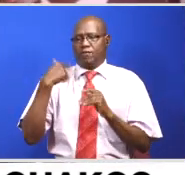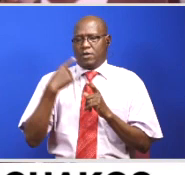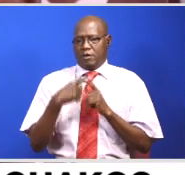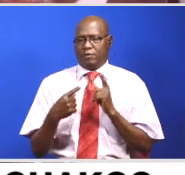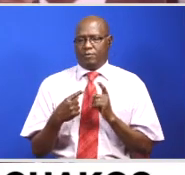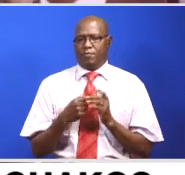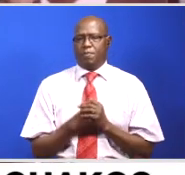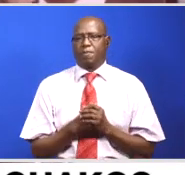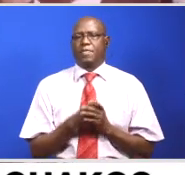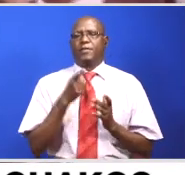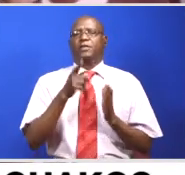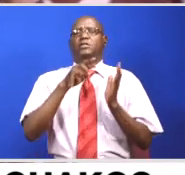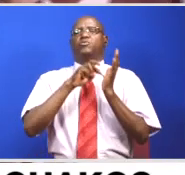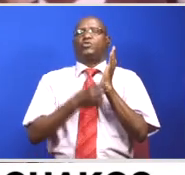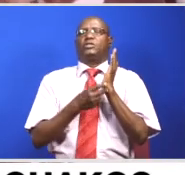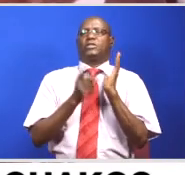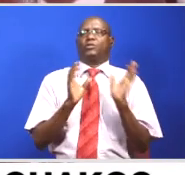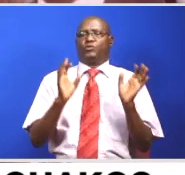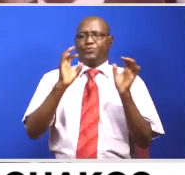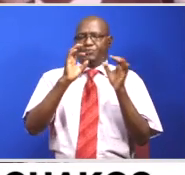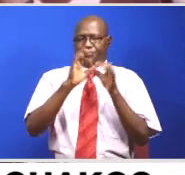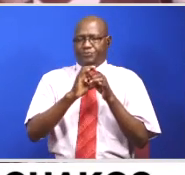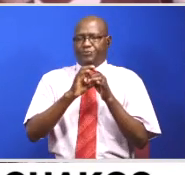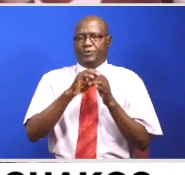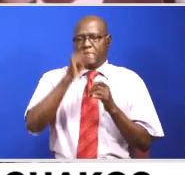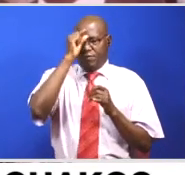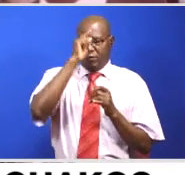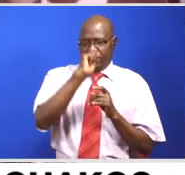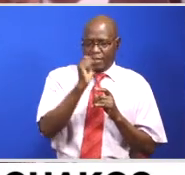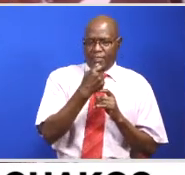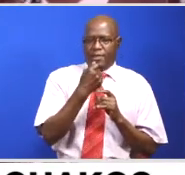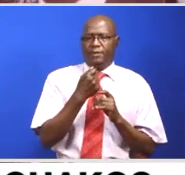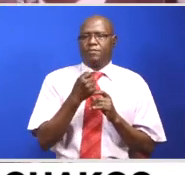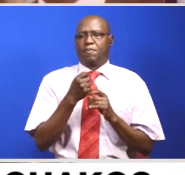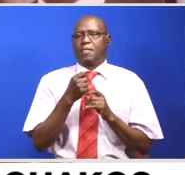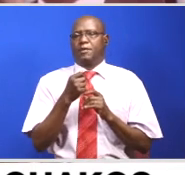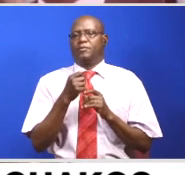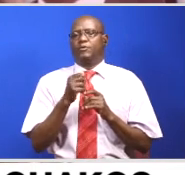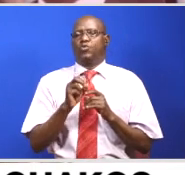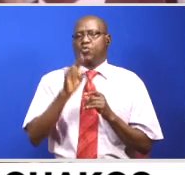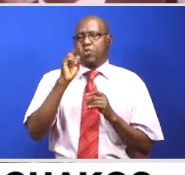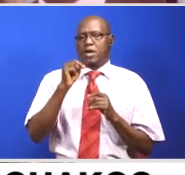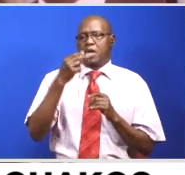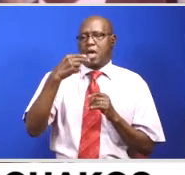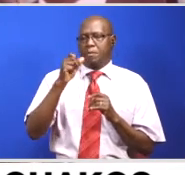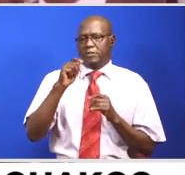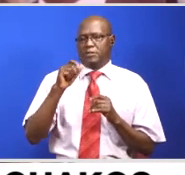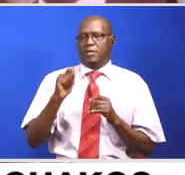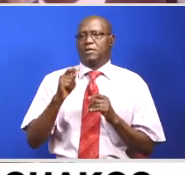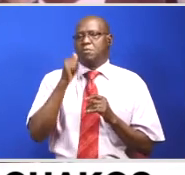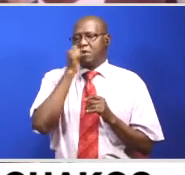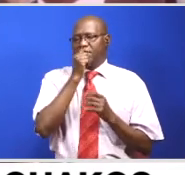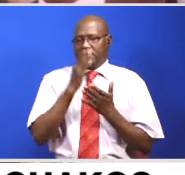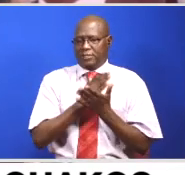ambayo tunaunganisha serikali ya Kenya, watu wa UN Habitat, private